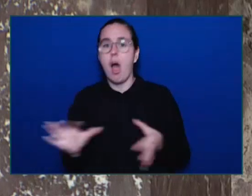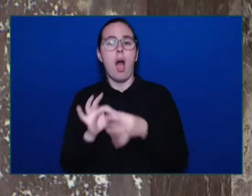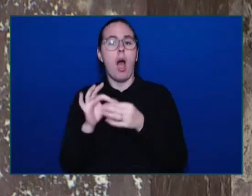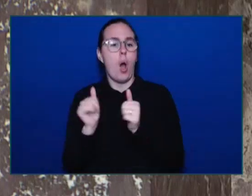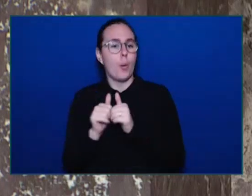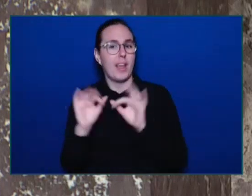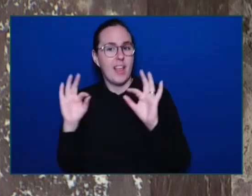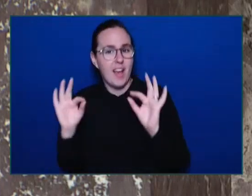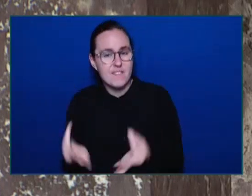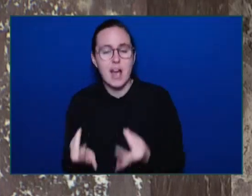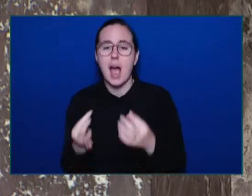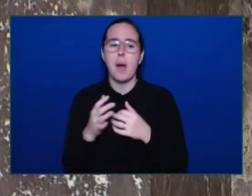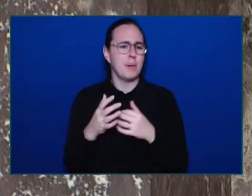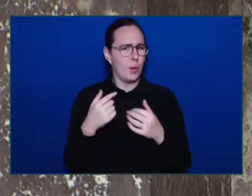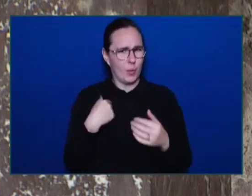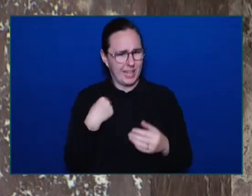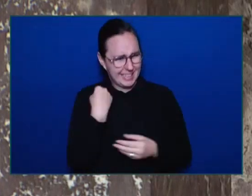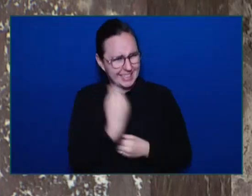know